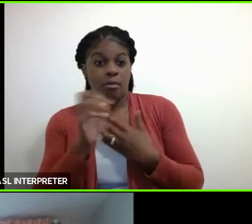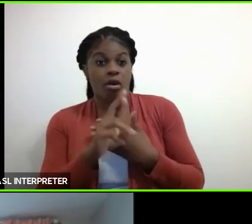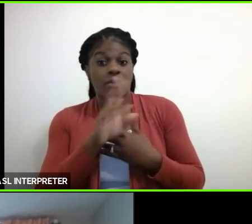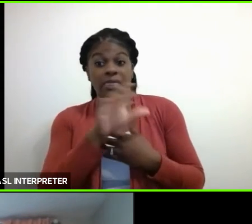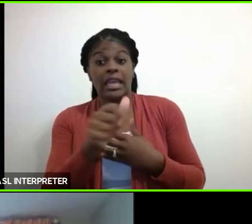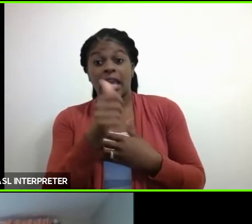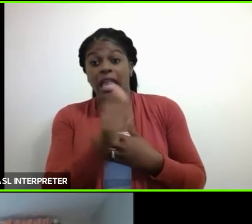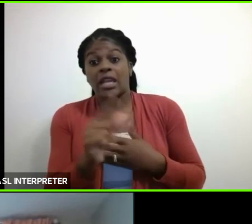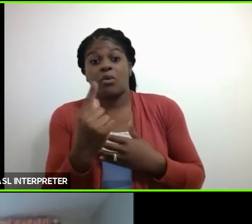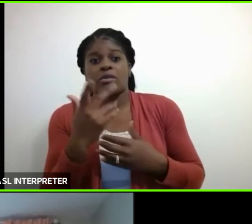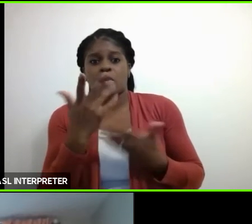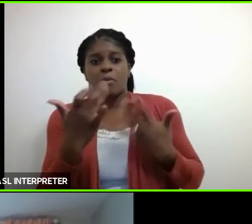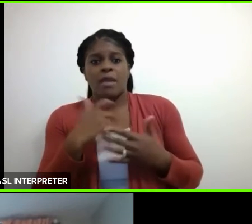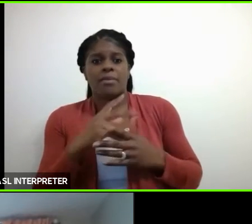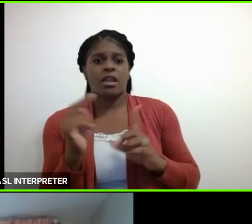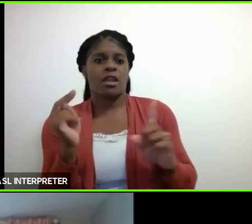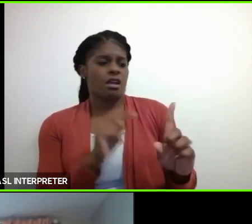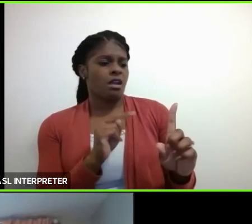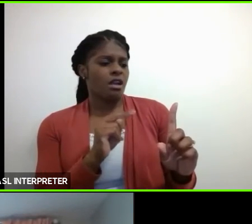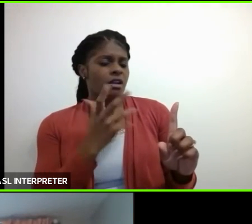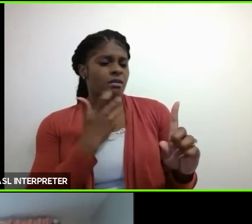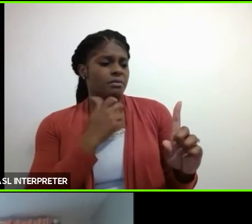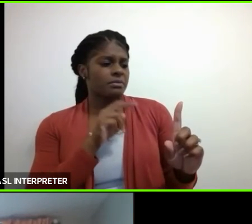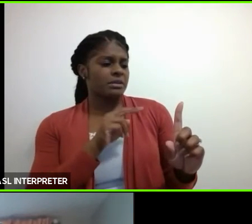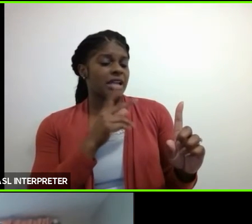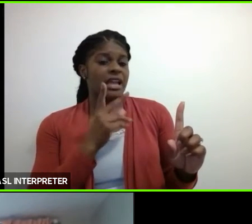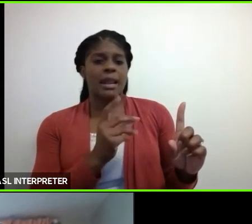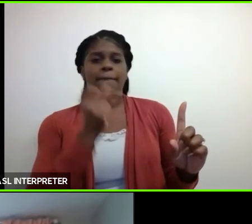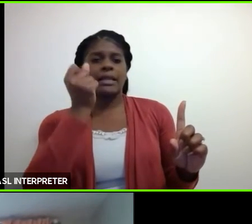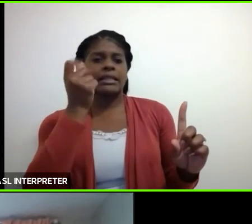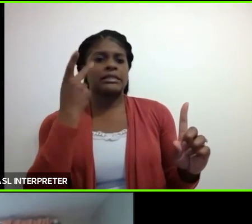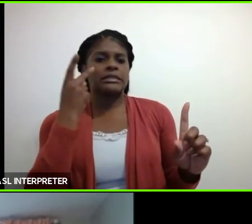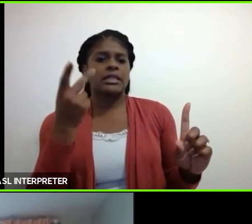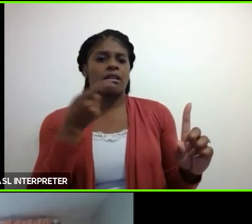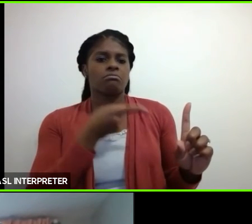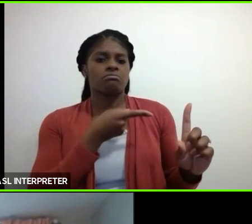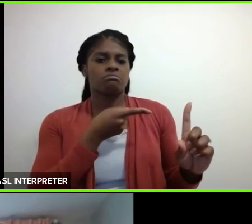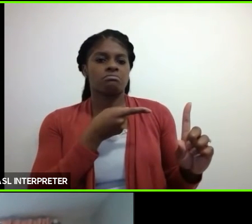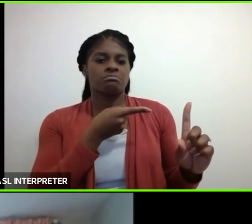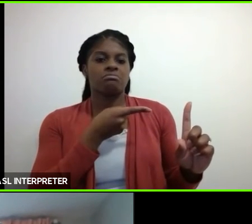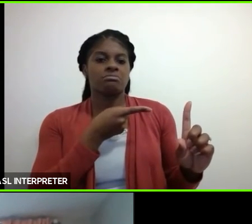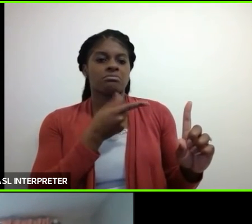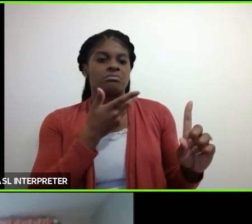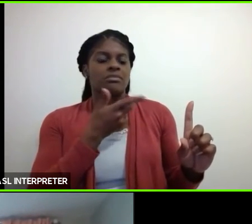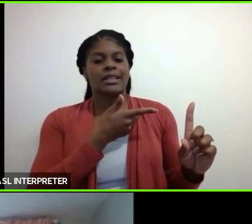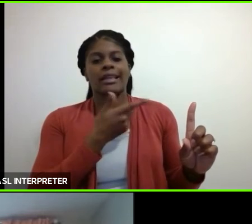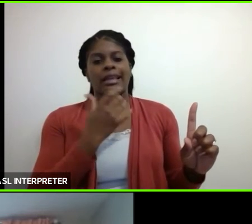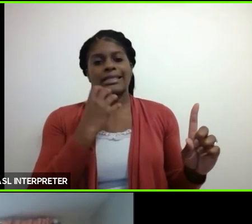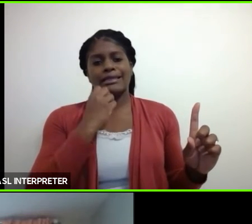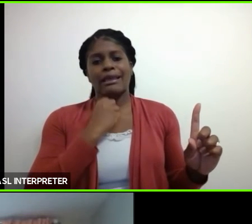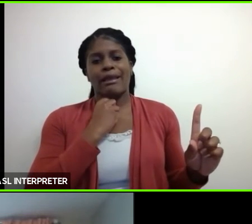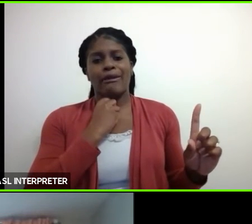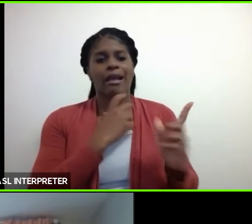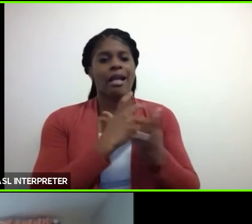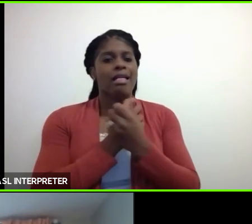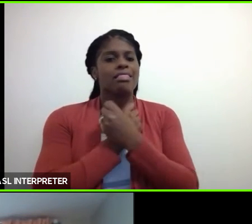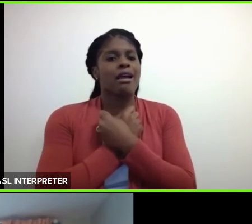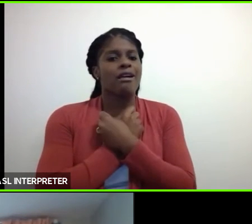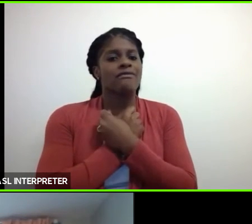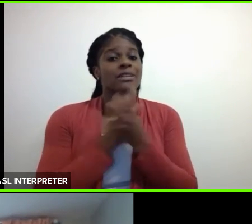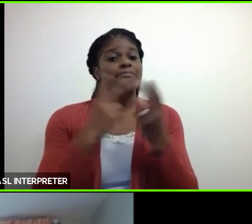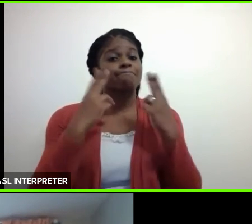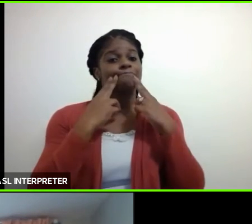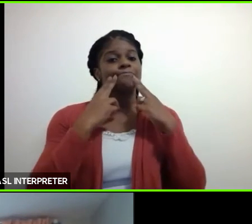that may look at him and not immediately see that he is a caring, loving,